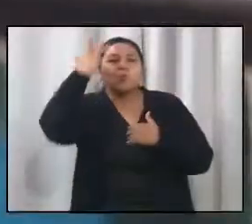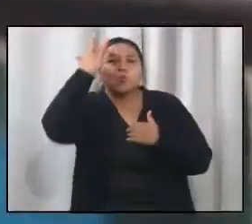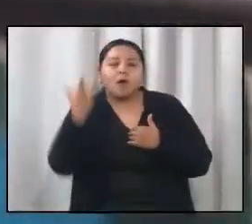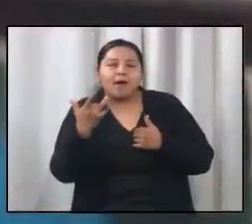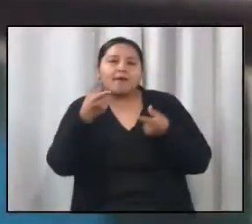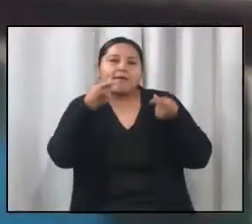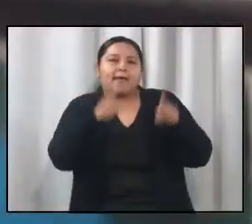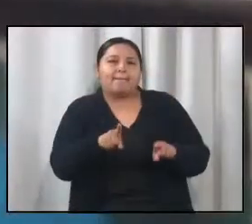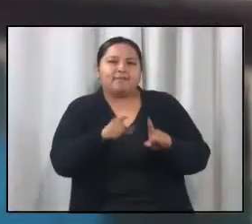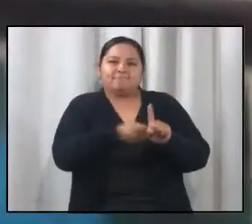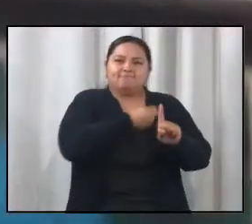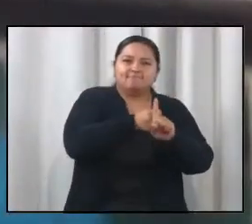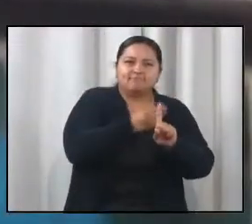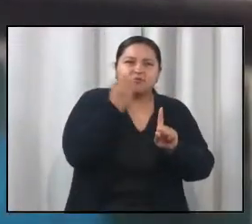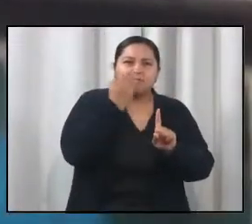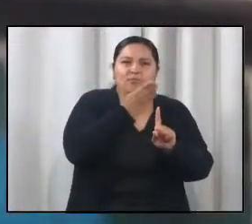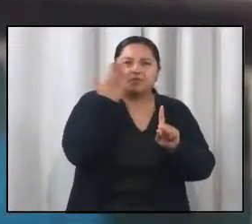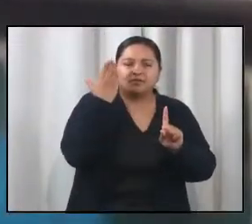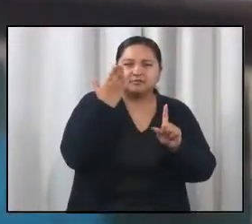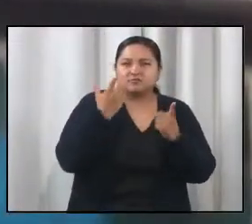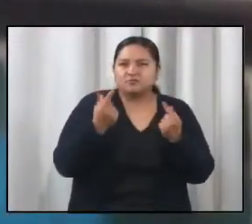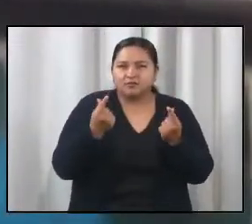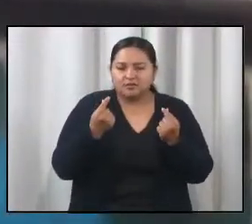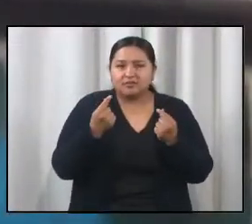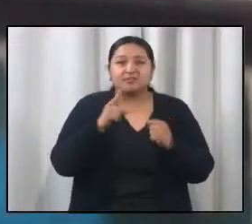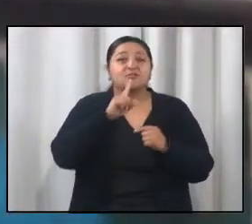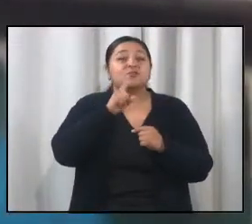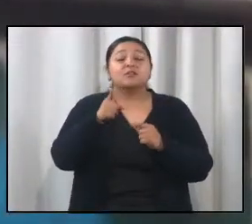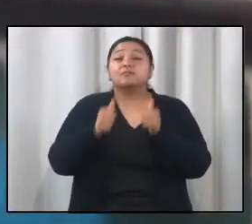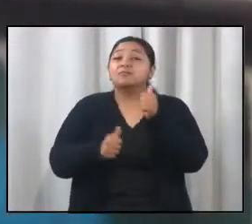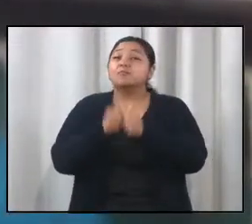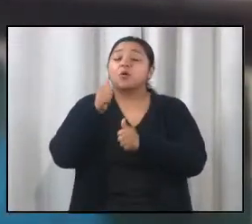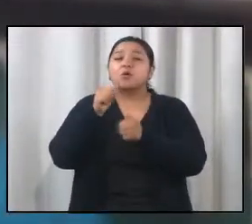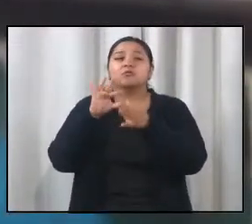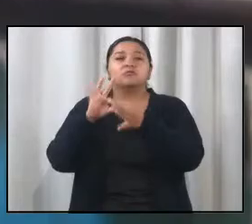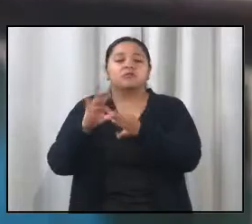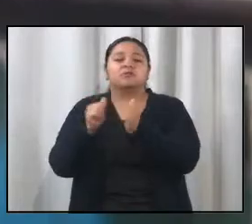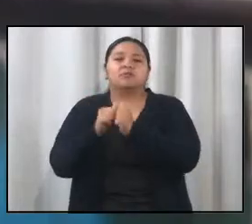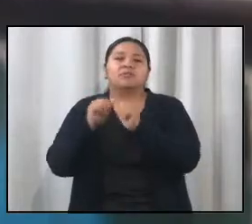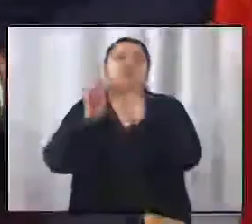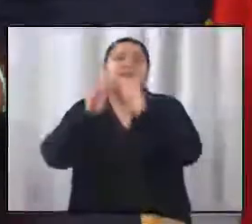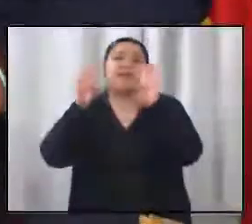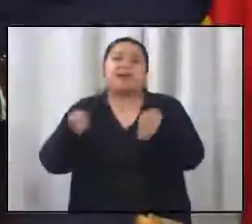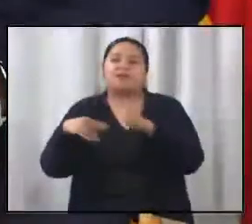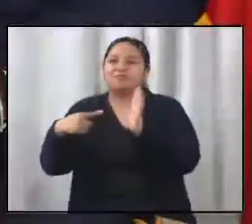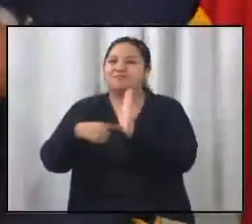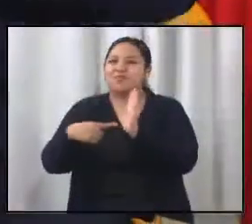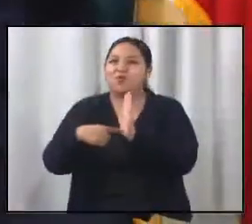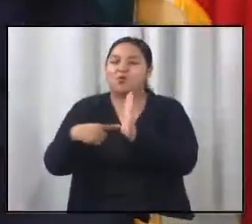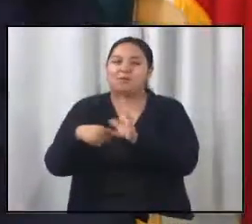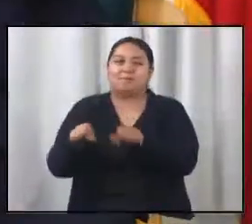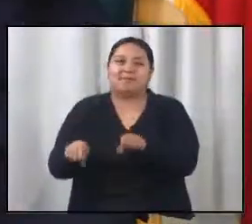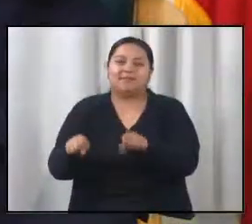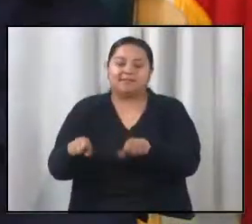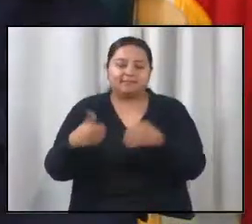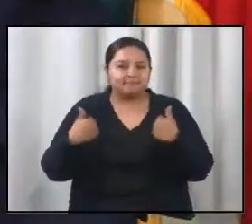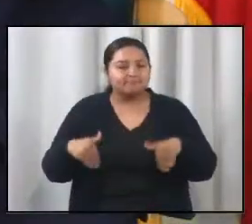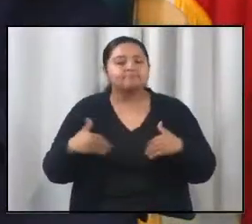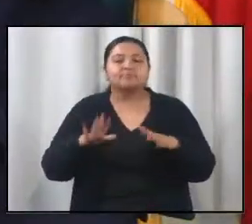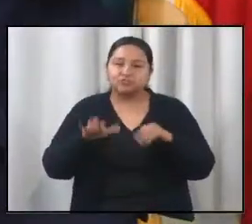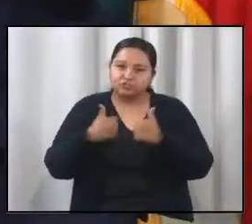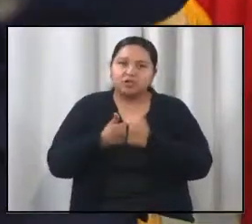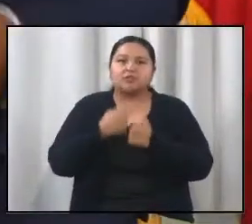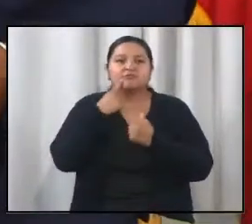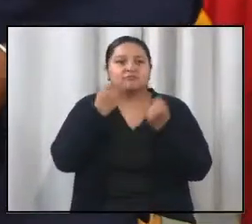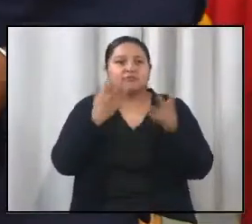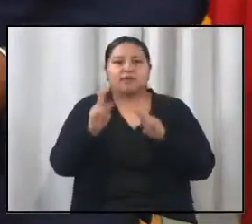with the main indicator in any region really being related to housing affordability. Which is a challenge as many households